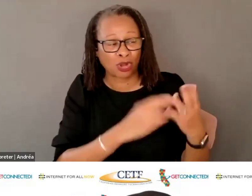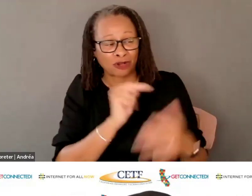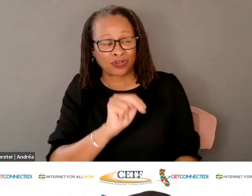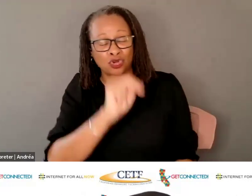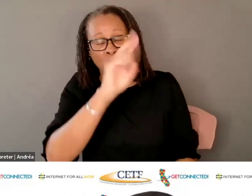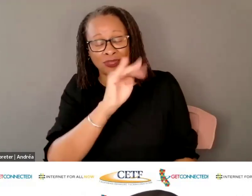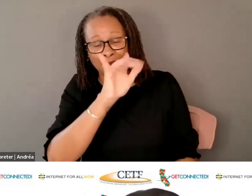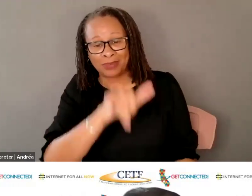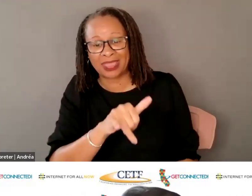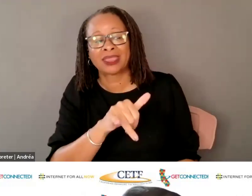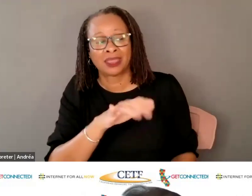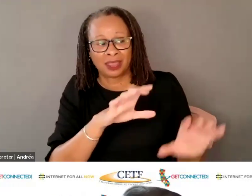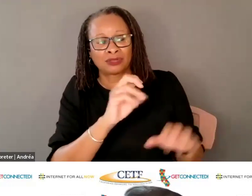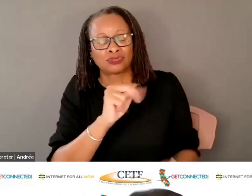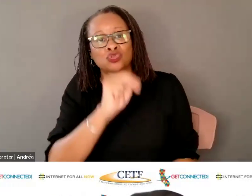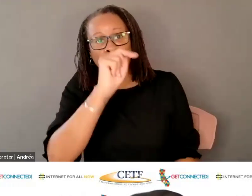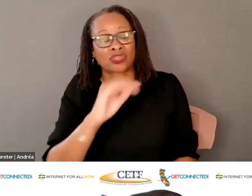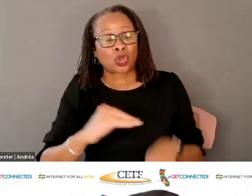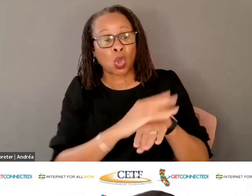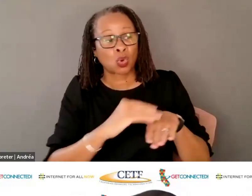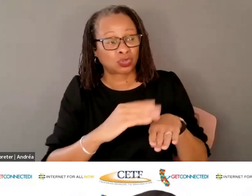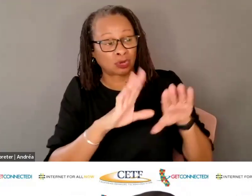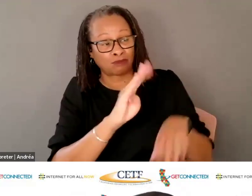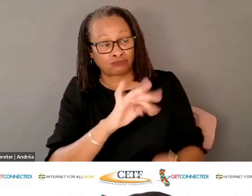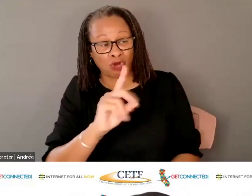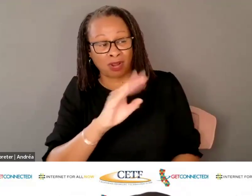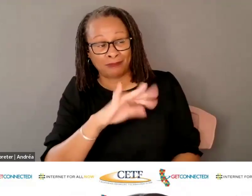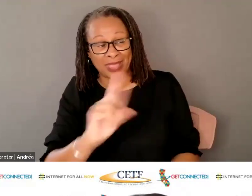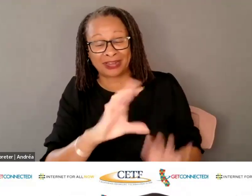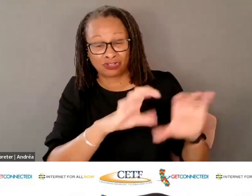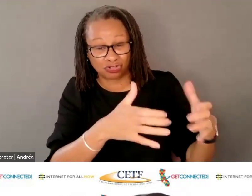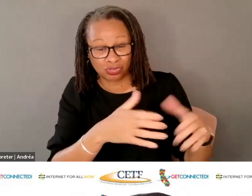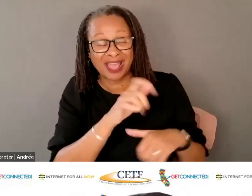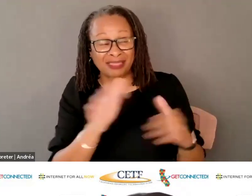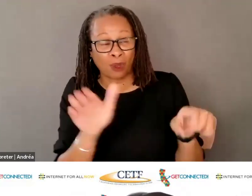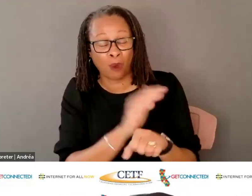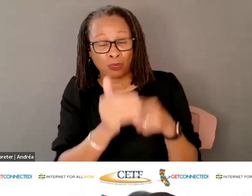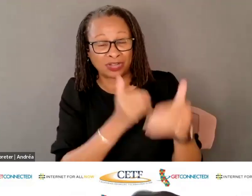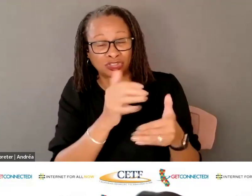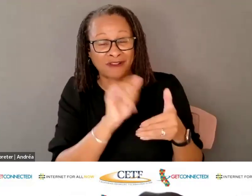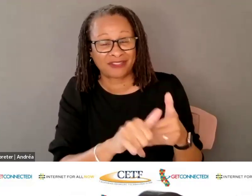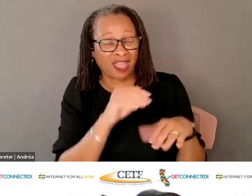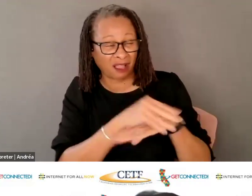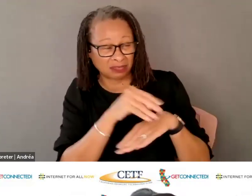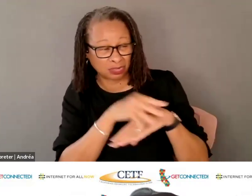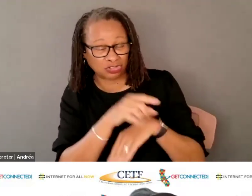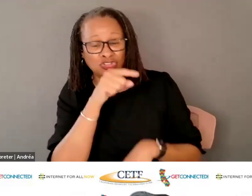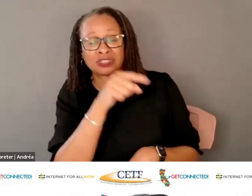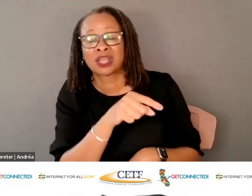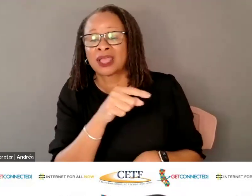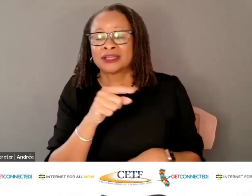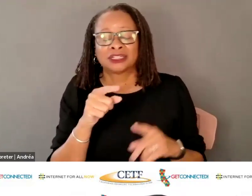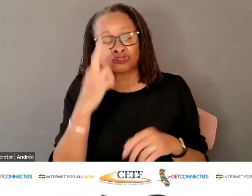Broadband Consortium, and the whole process of this consultation, and the purpose is